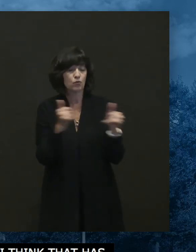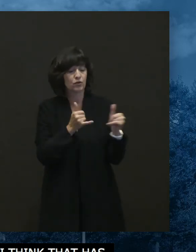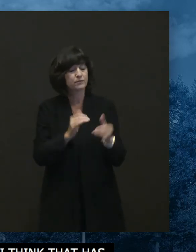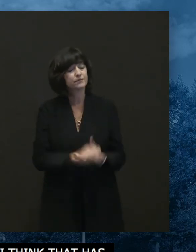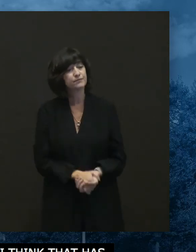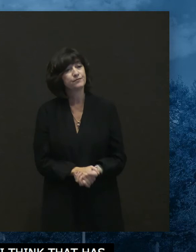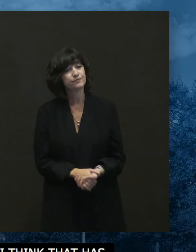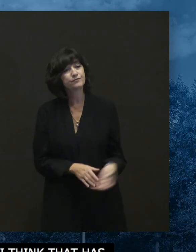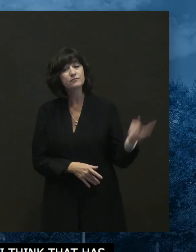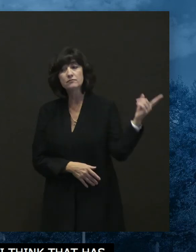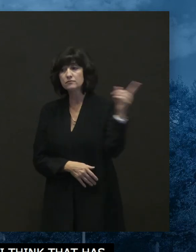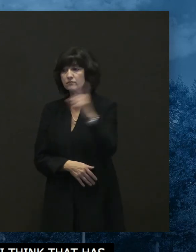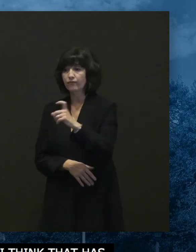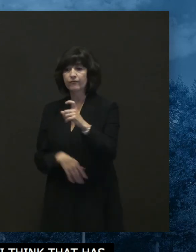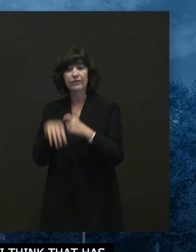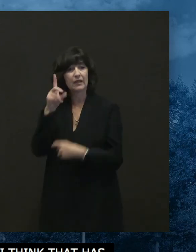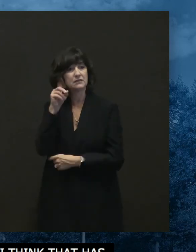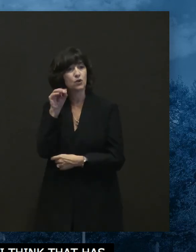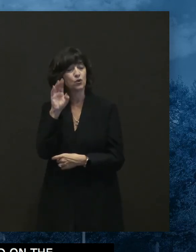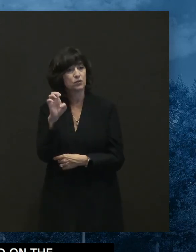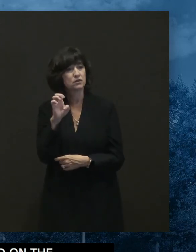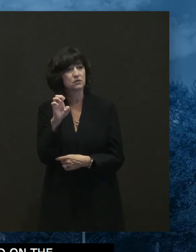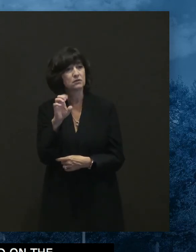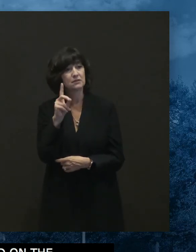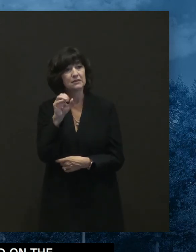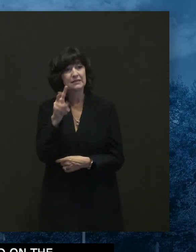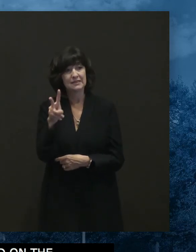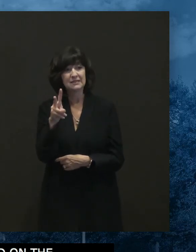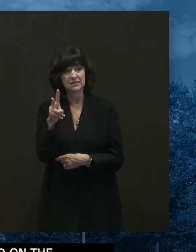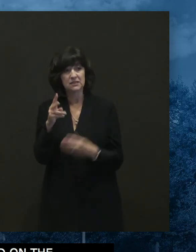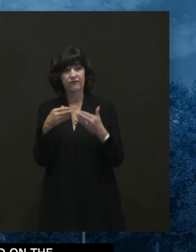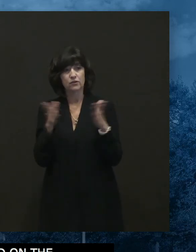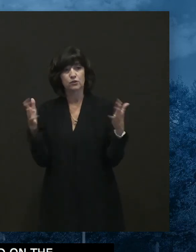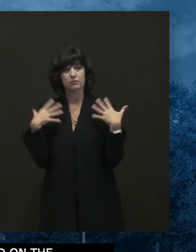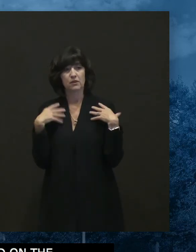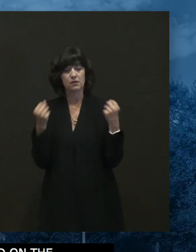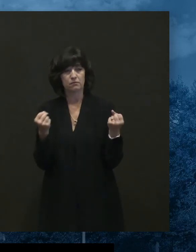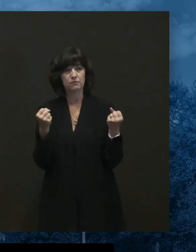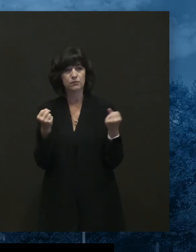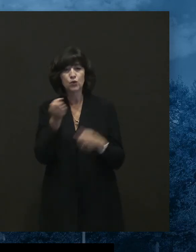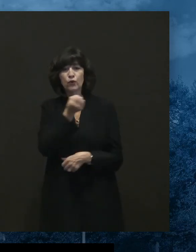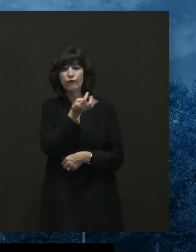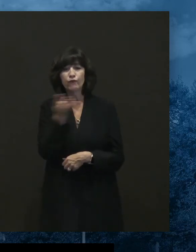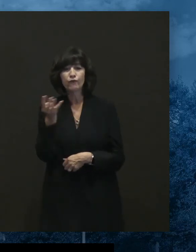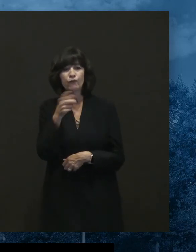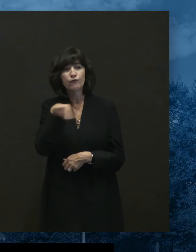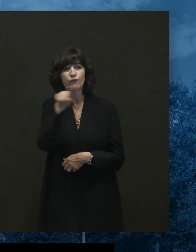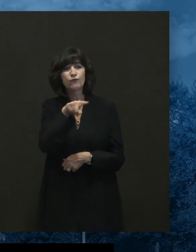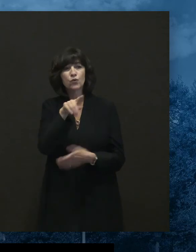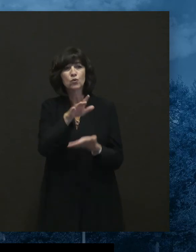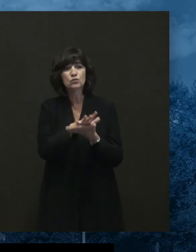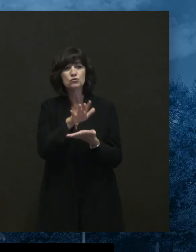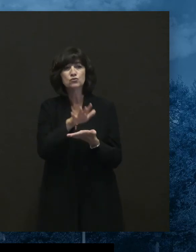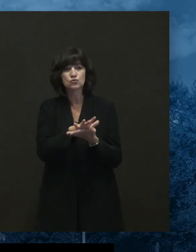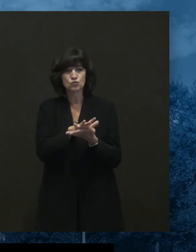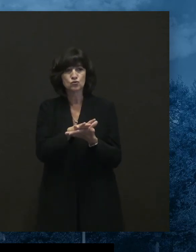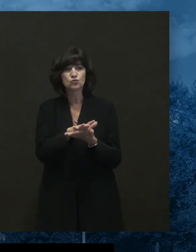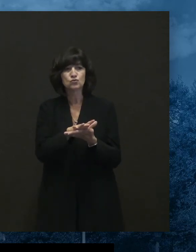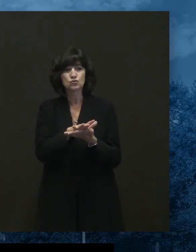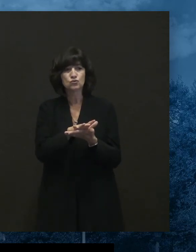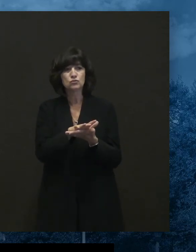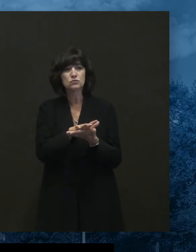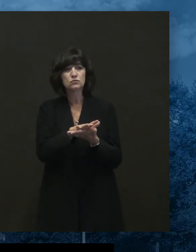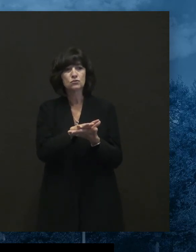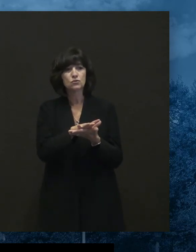The Division of Public Health has said that because so few schools are in person, then sharing school-specific COVID-19